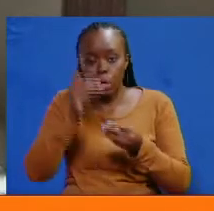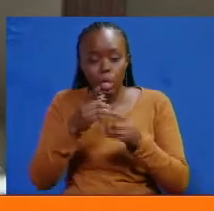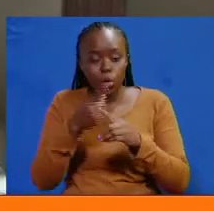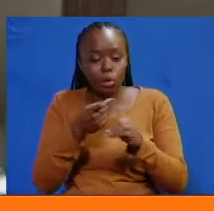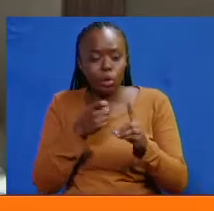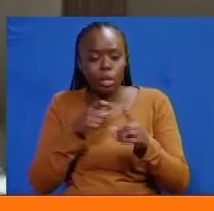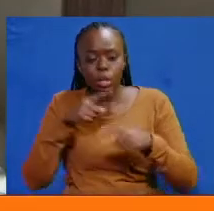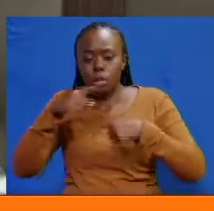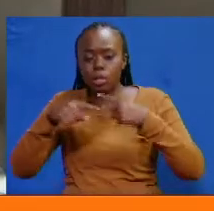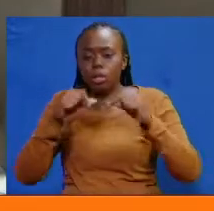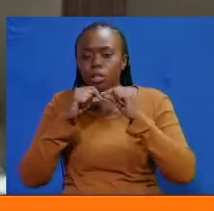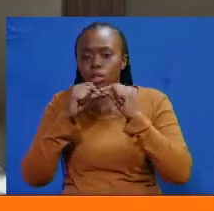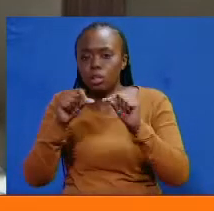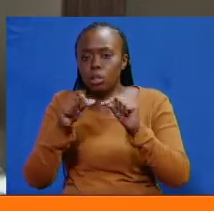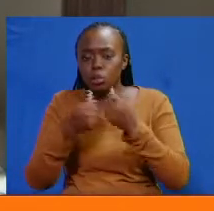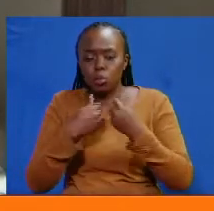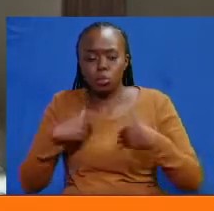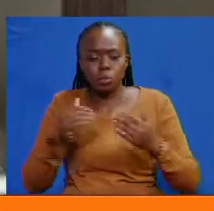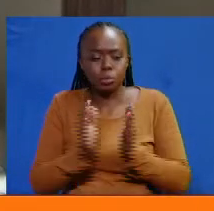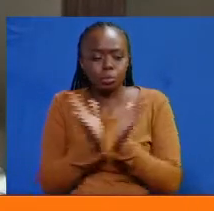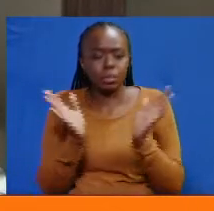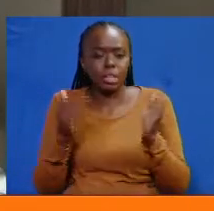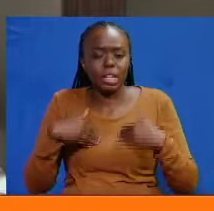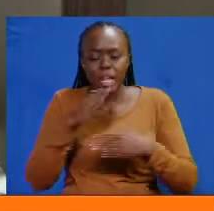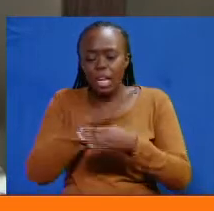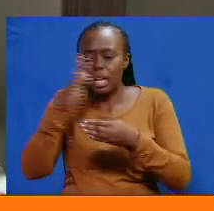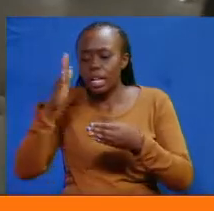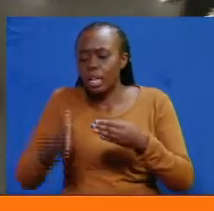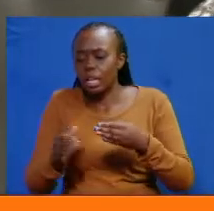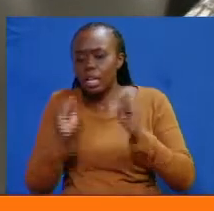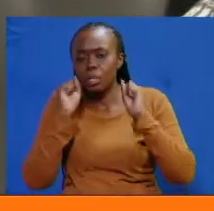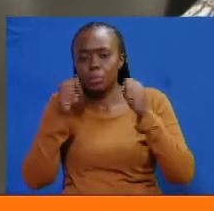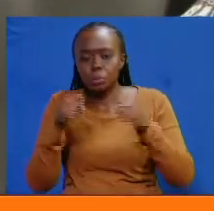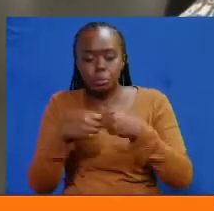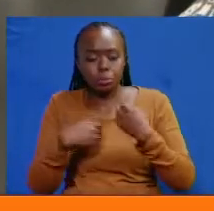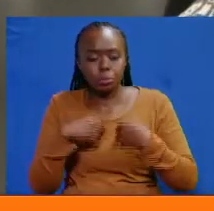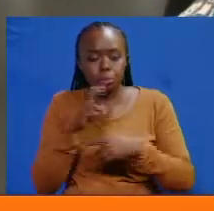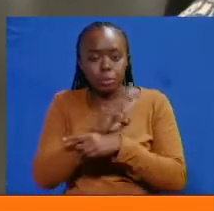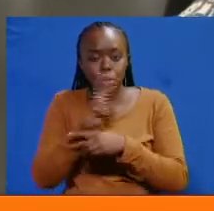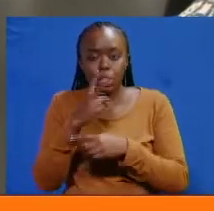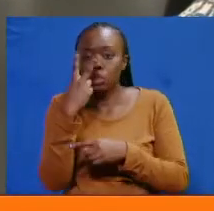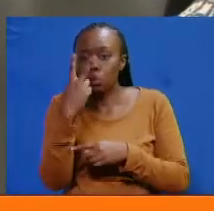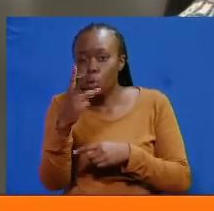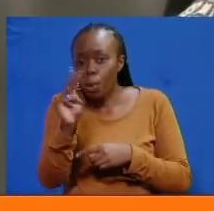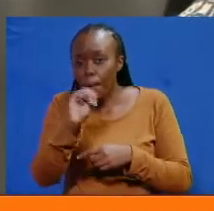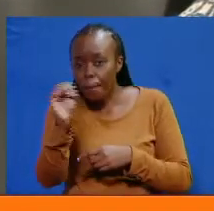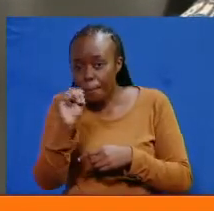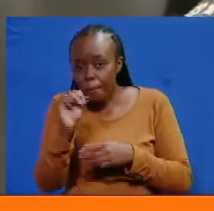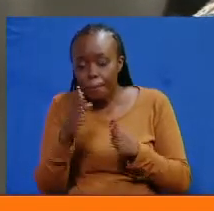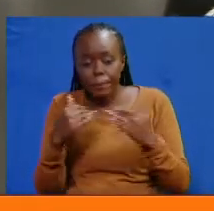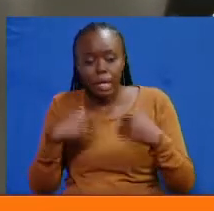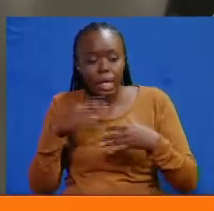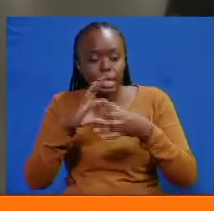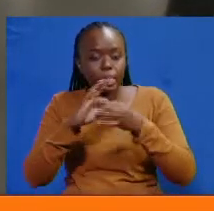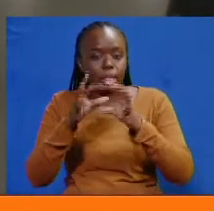word go, because public participation has never been done to that document. This thing, 2 million car grant was connected.